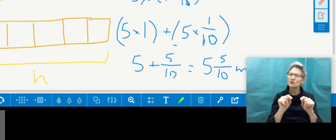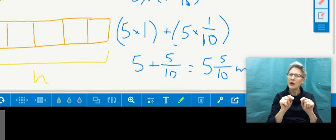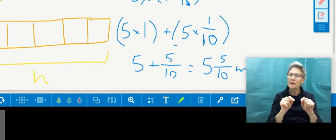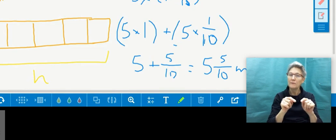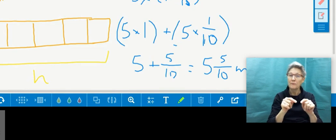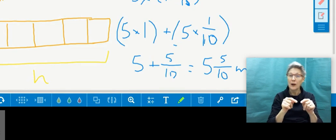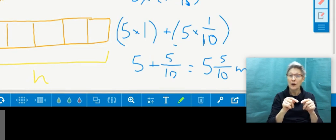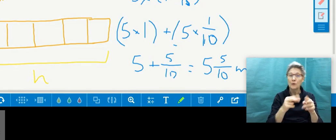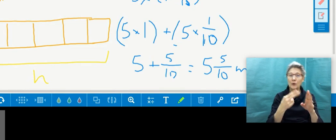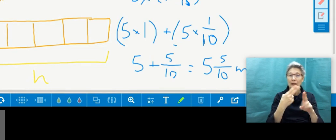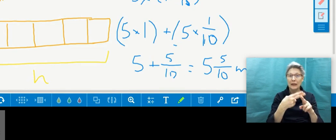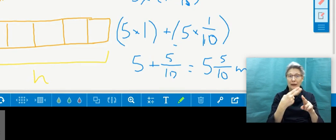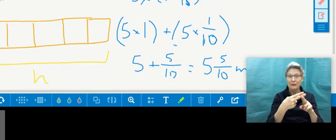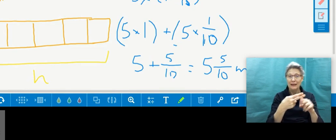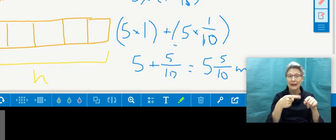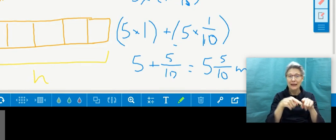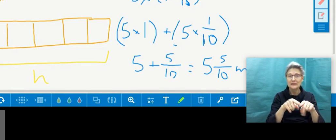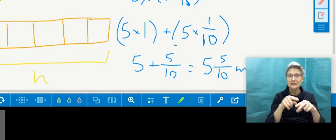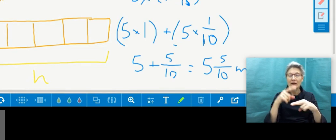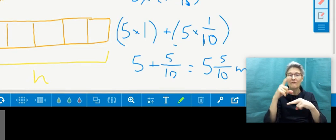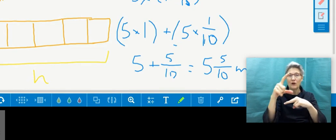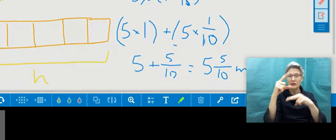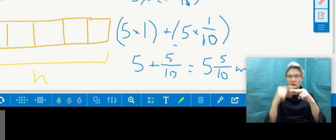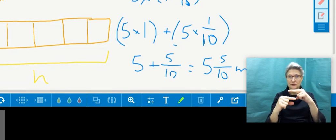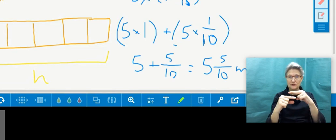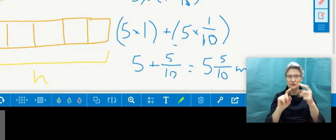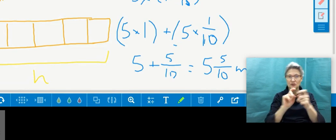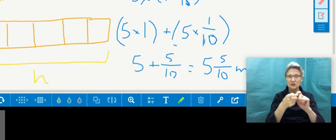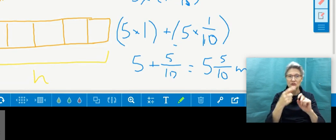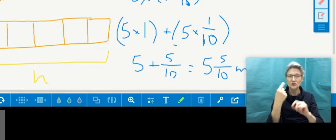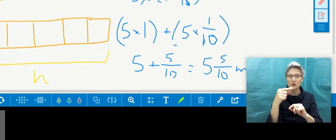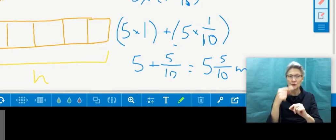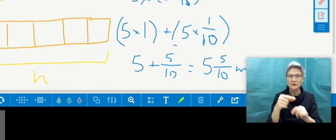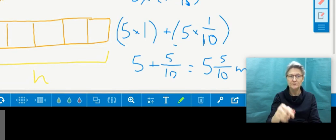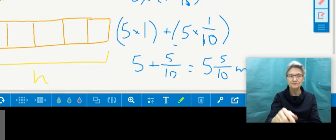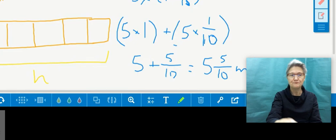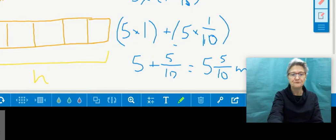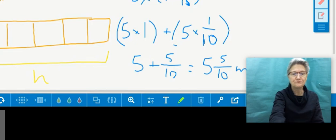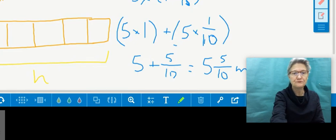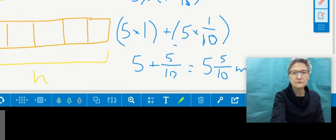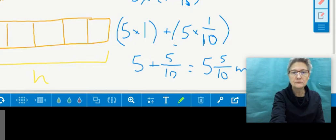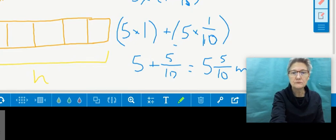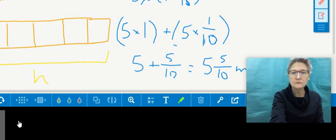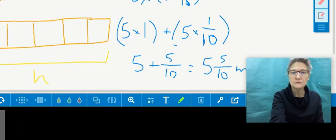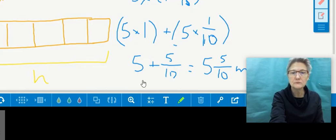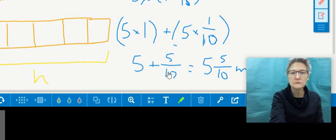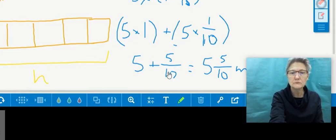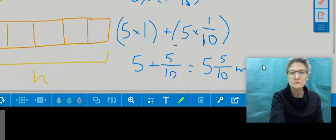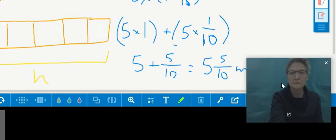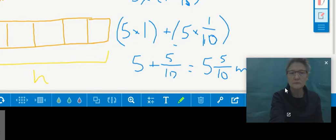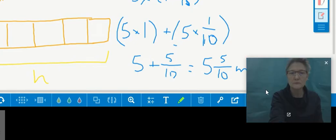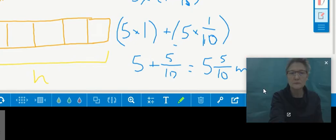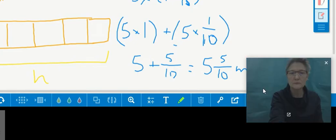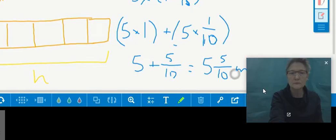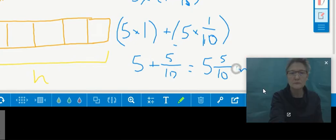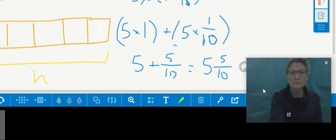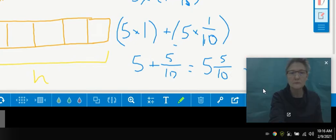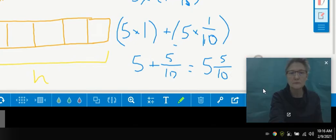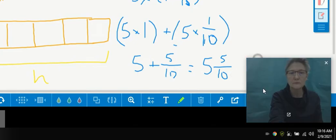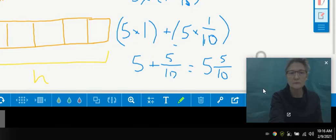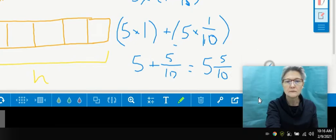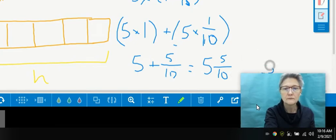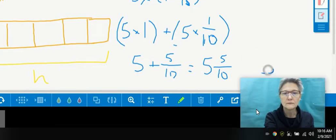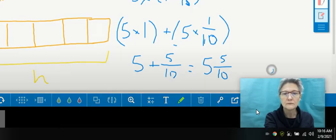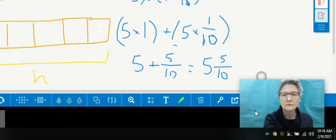by renaming it as a fraction. I'm going to switch to green here. So this is another available strategy. I'm going to erase the unit.